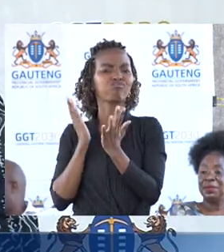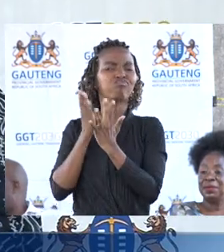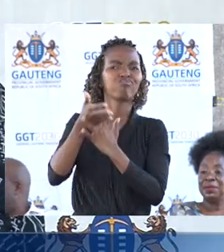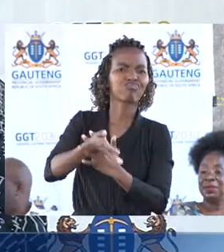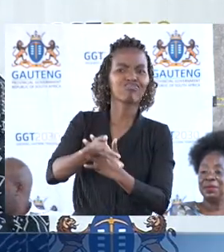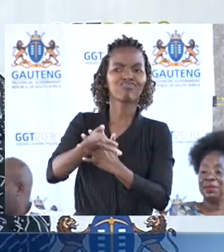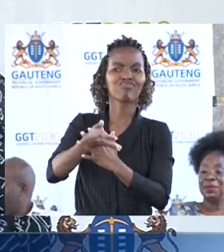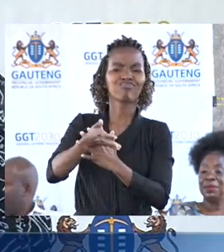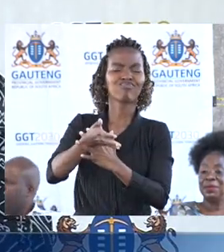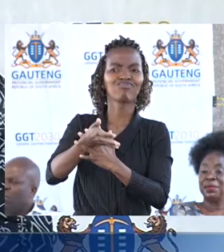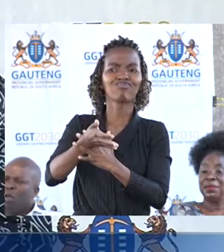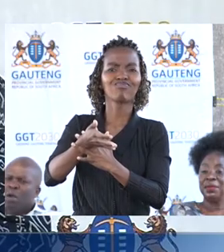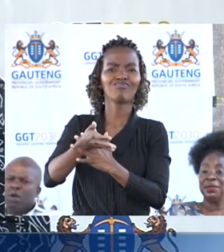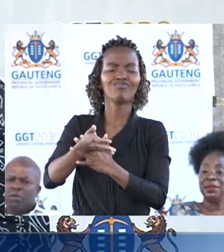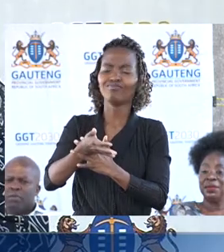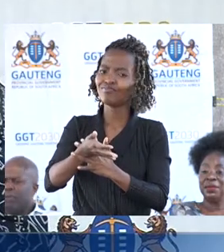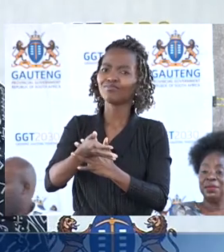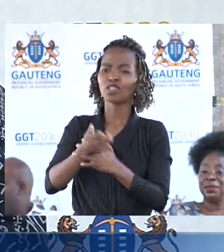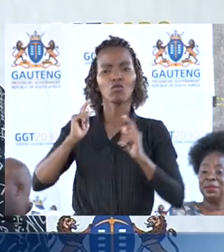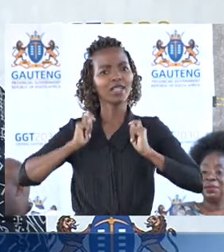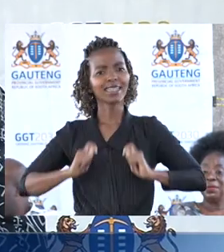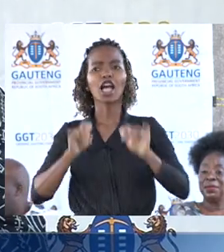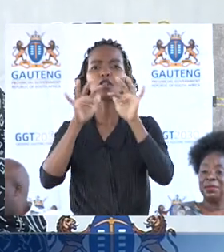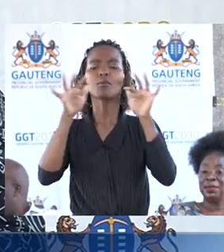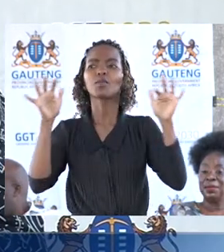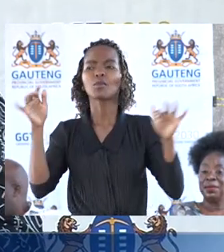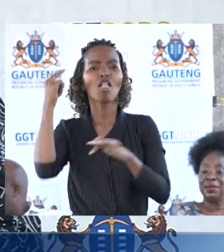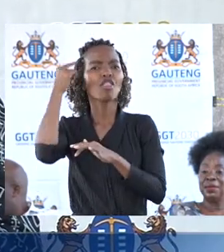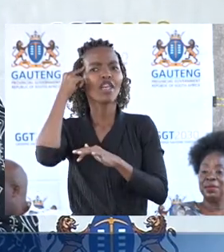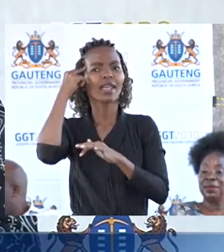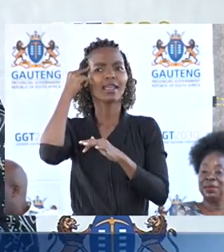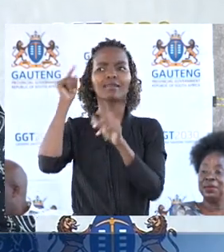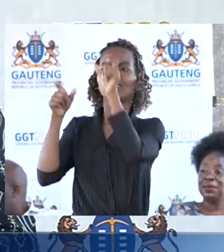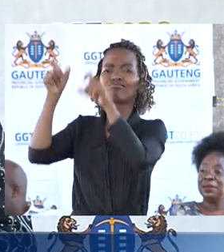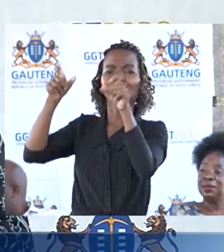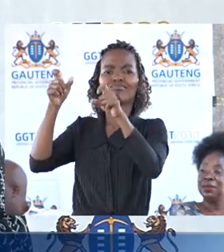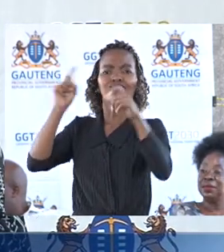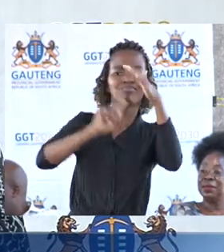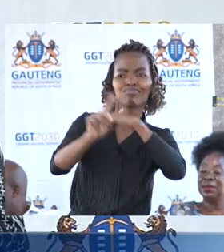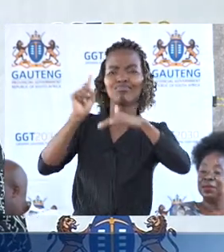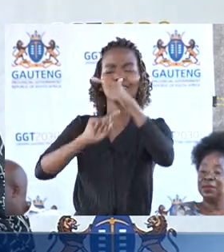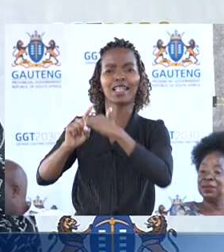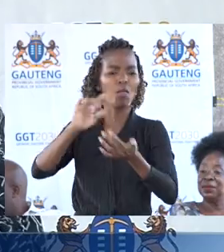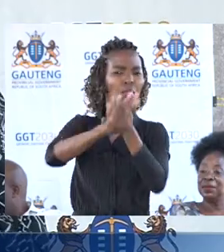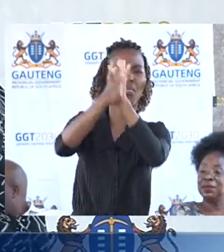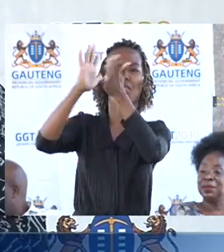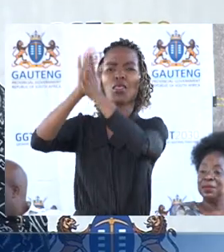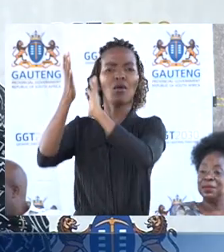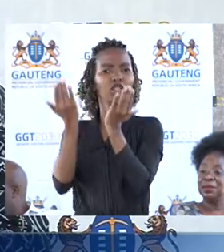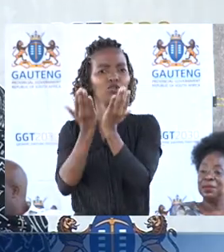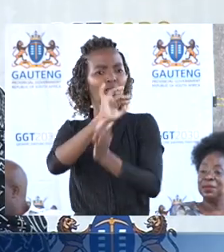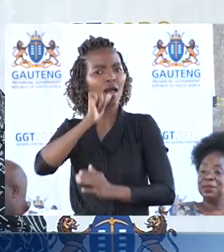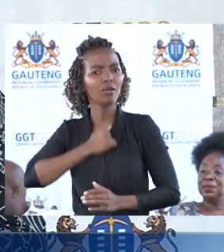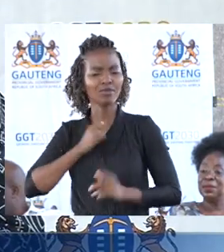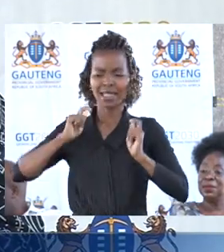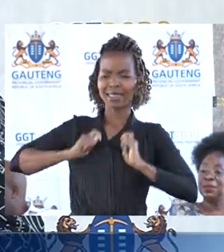into. We are tired of people that think they can come to our schools and vandalize our schools. We are